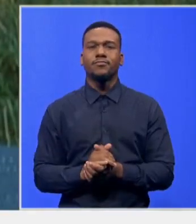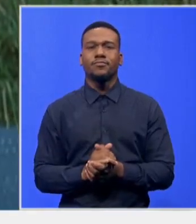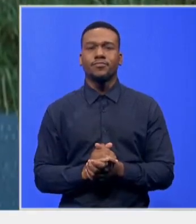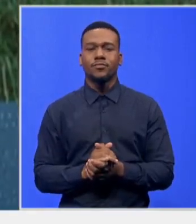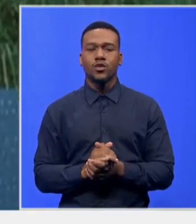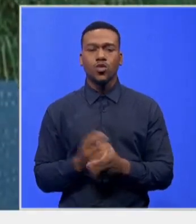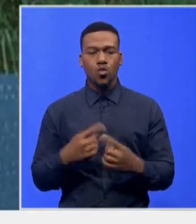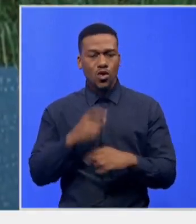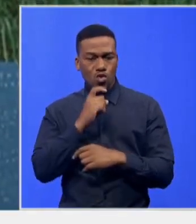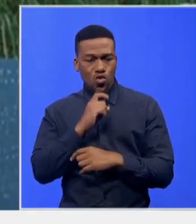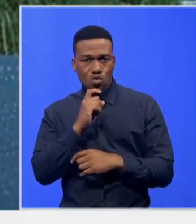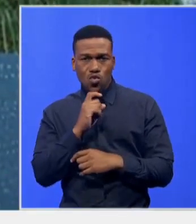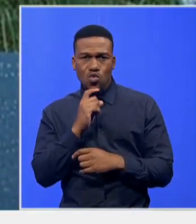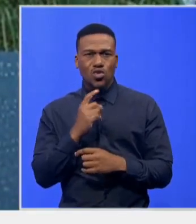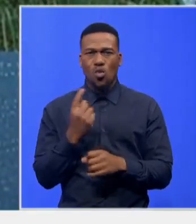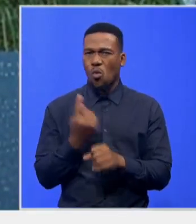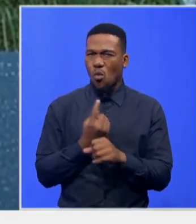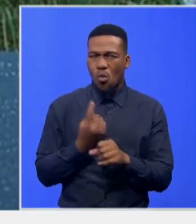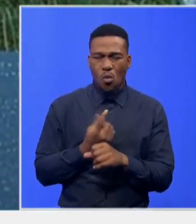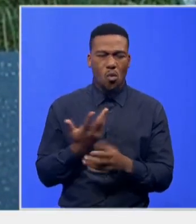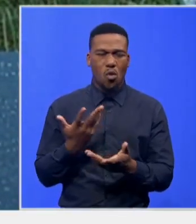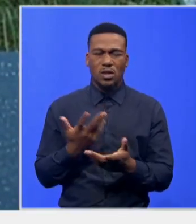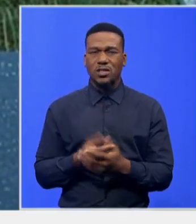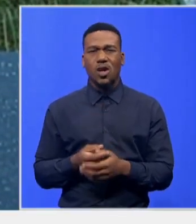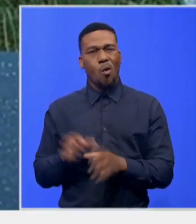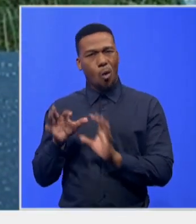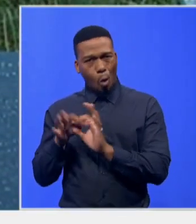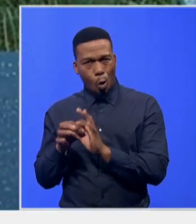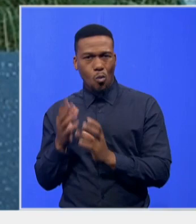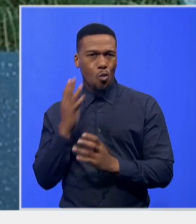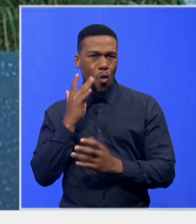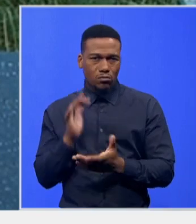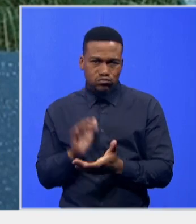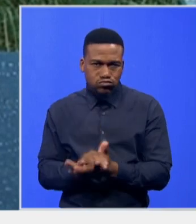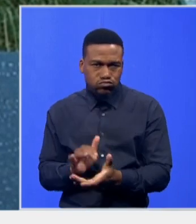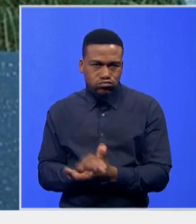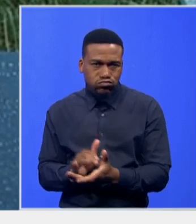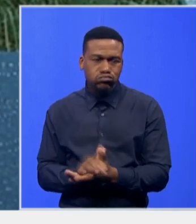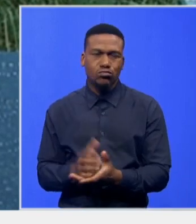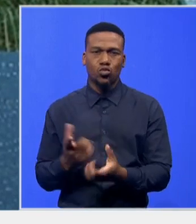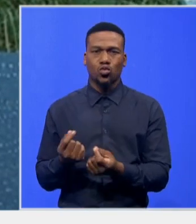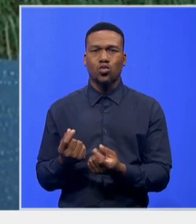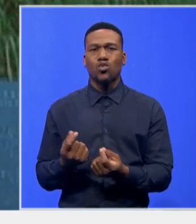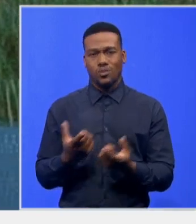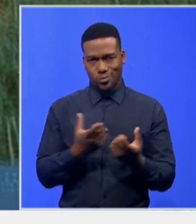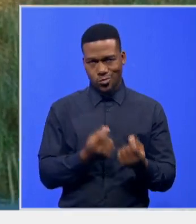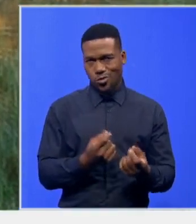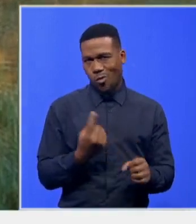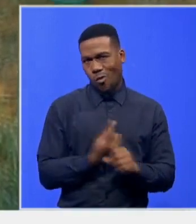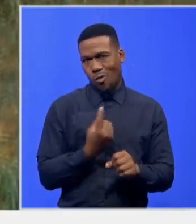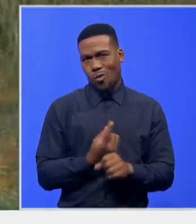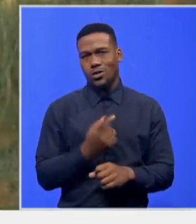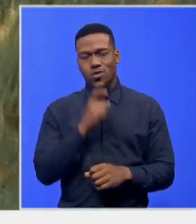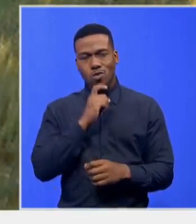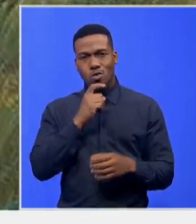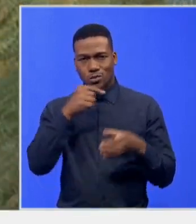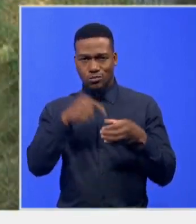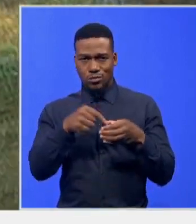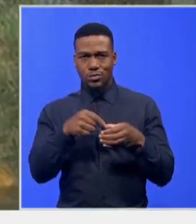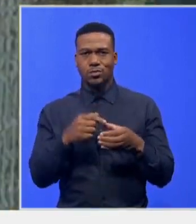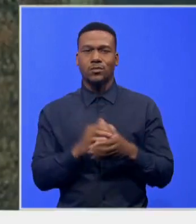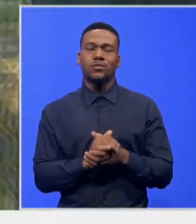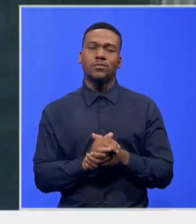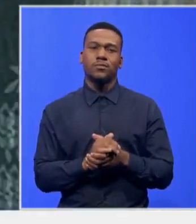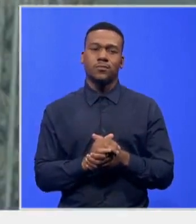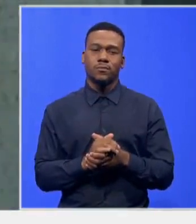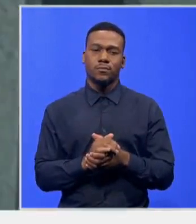our everyday lives. Even when we phahla at home or whenever we need to phahla, we use snuff. I must state,